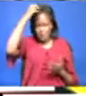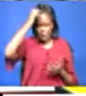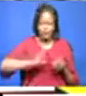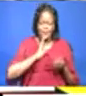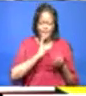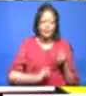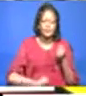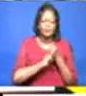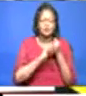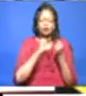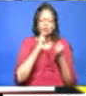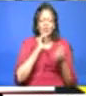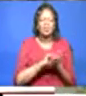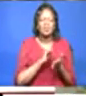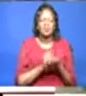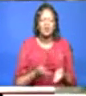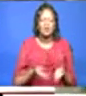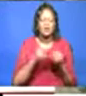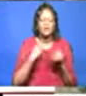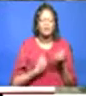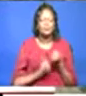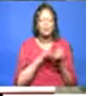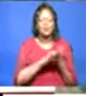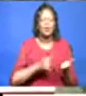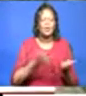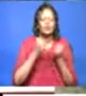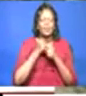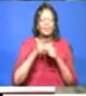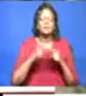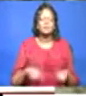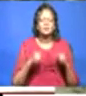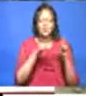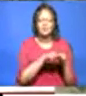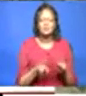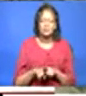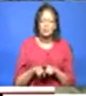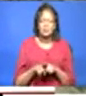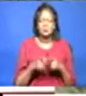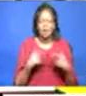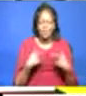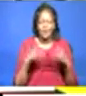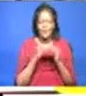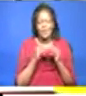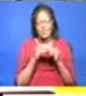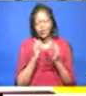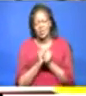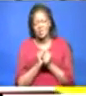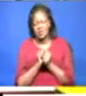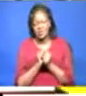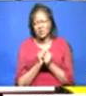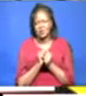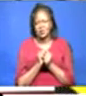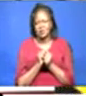assured us that he'll give us support, whatever support that we need to make this a success. And he's also had meetings with